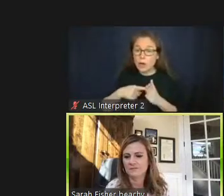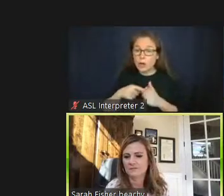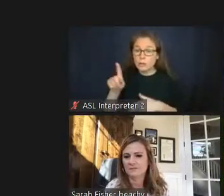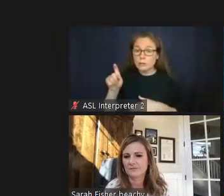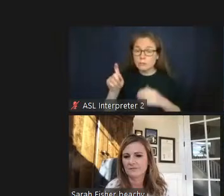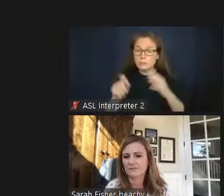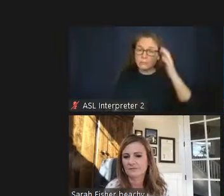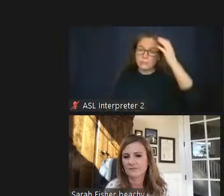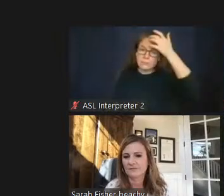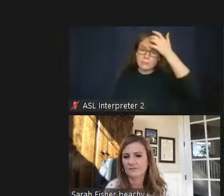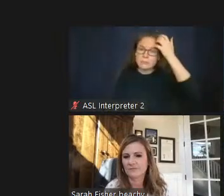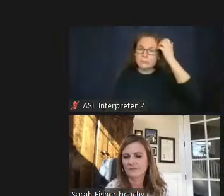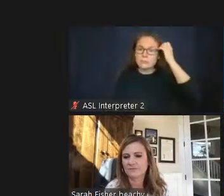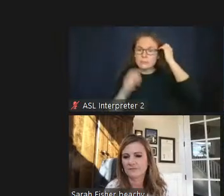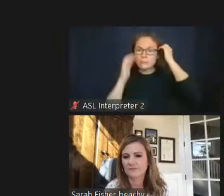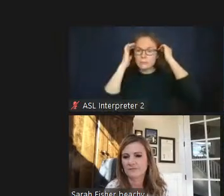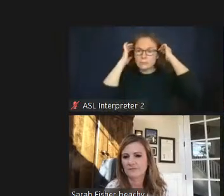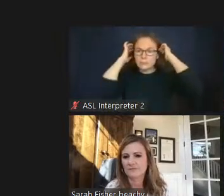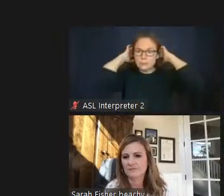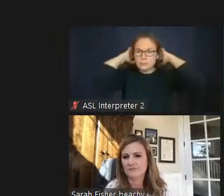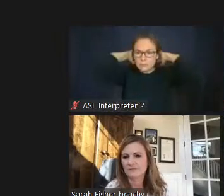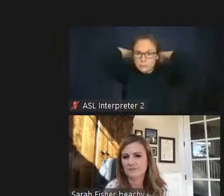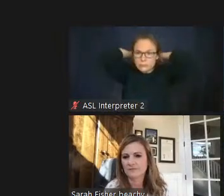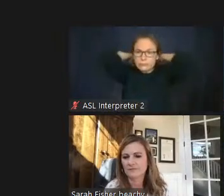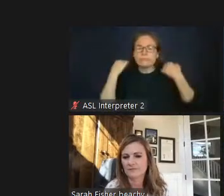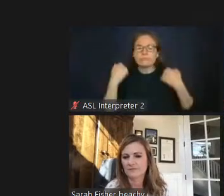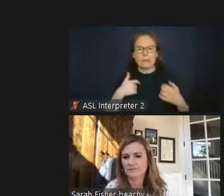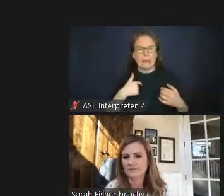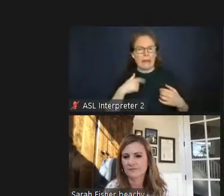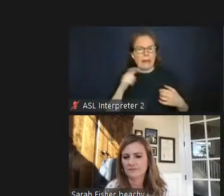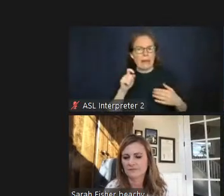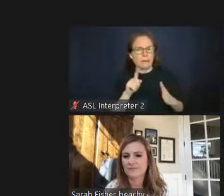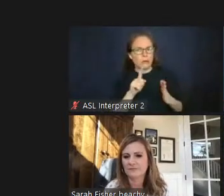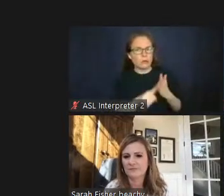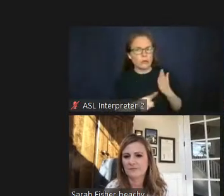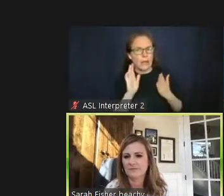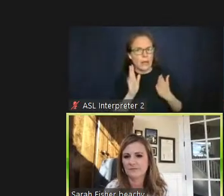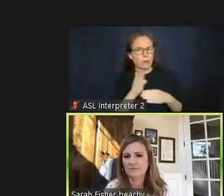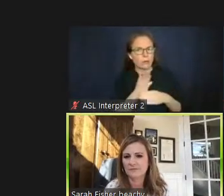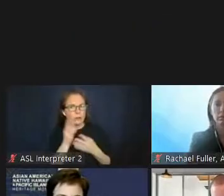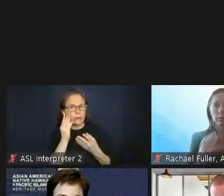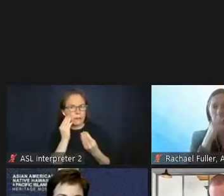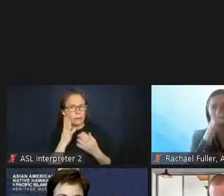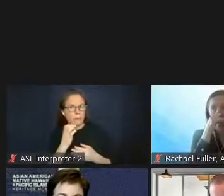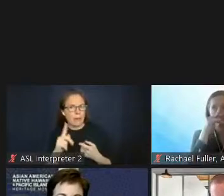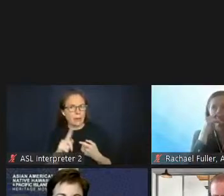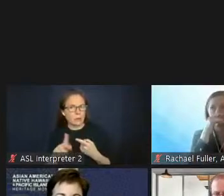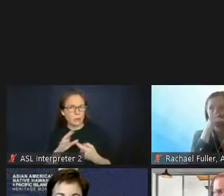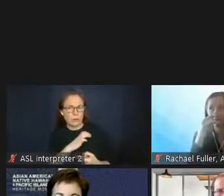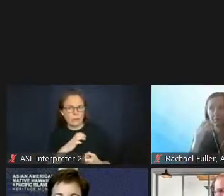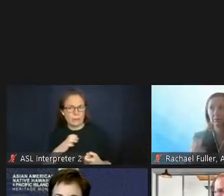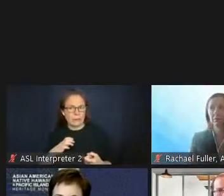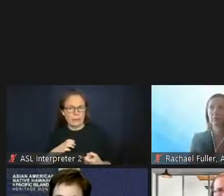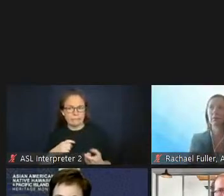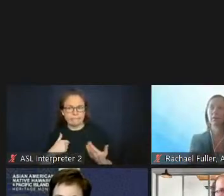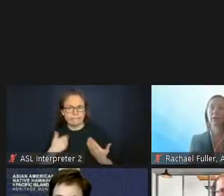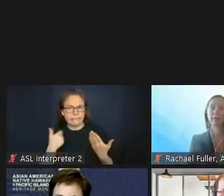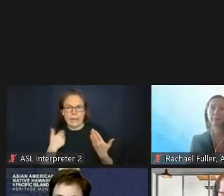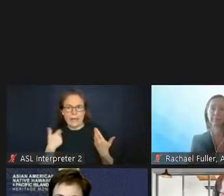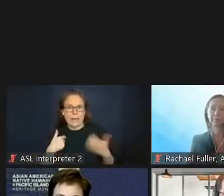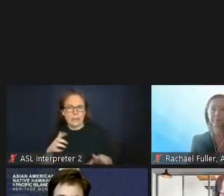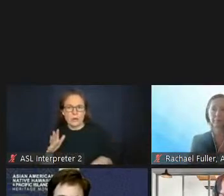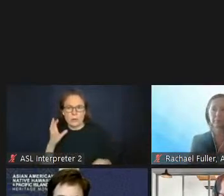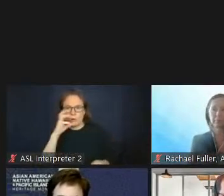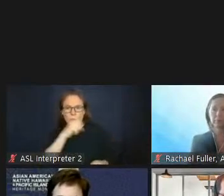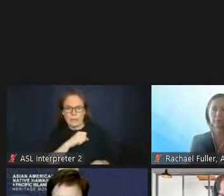I'd have to confirm that. I can track that down and we can share that information back to the budget committees. I don't want to speculate too much, but I